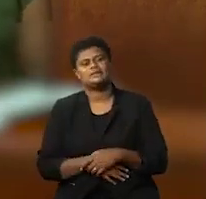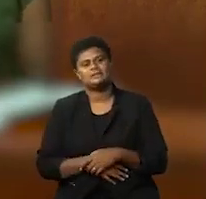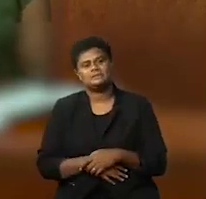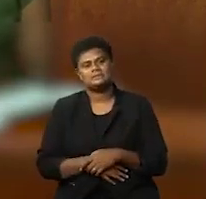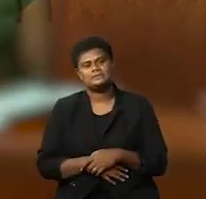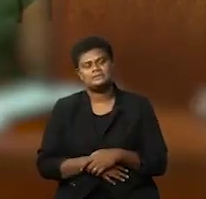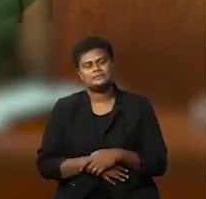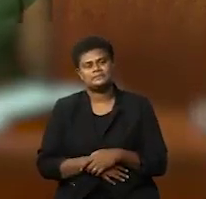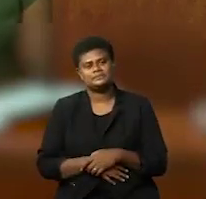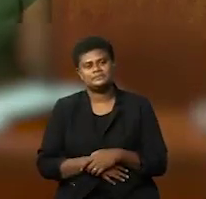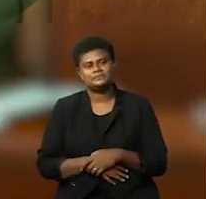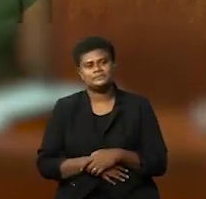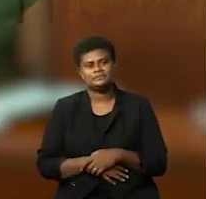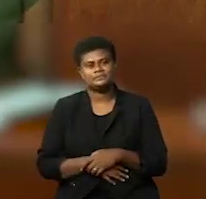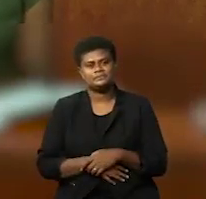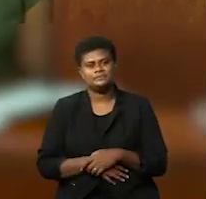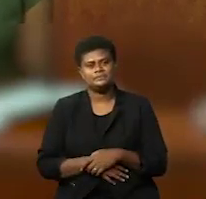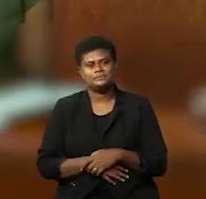at